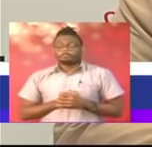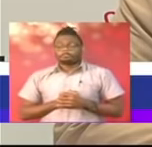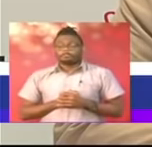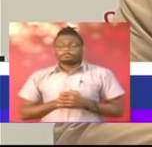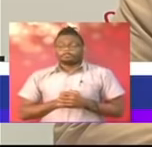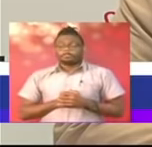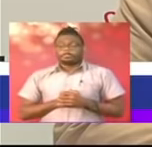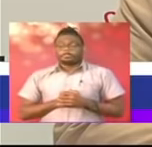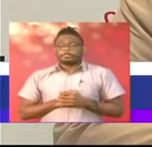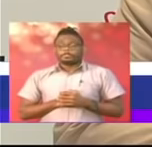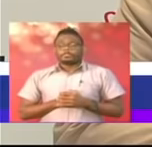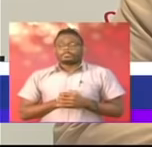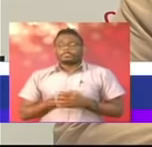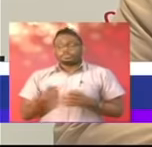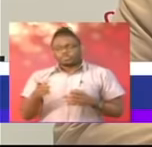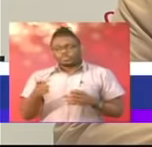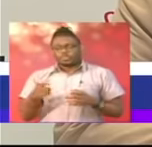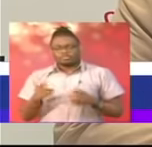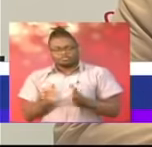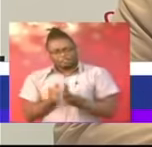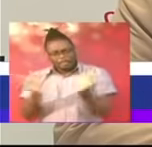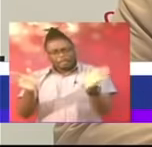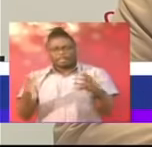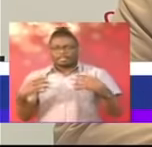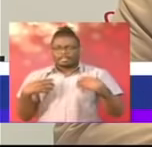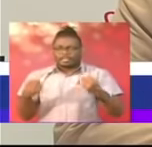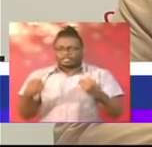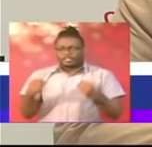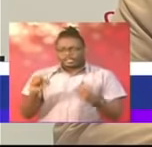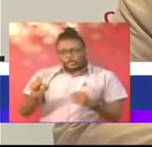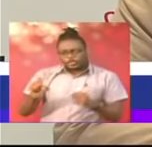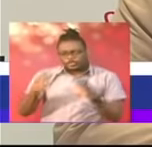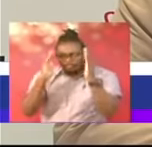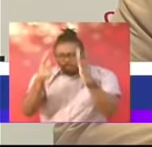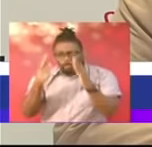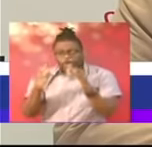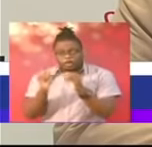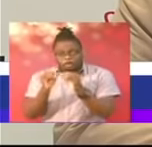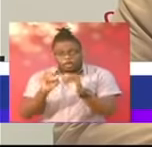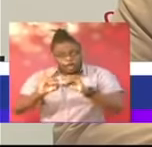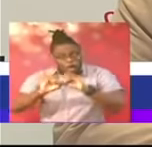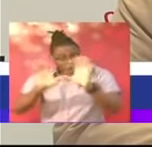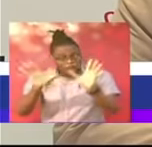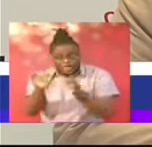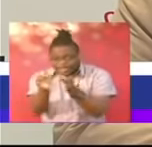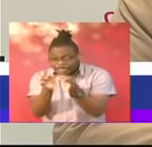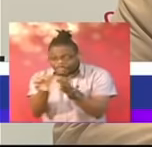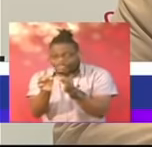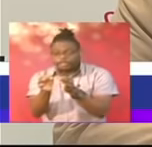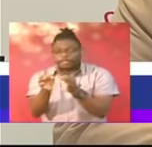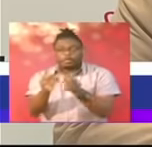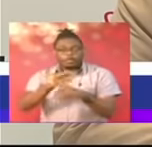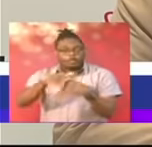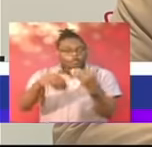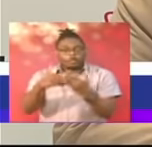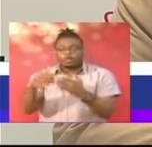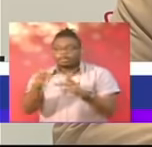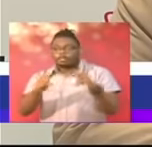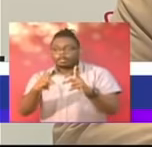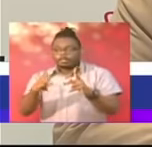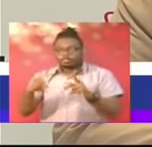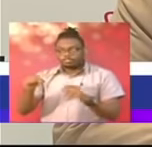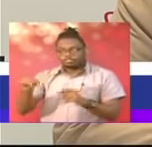a public health perspective. So just to clarify, we continue to track all cases of COVID-19, whether they